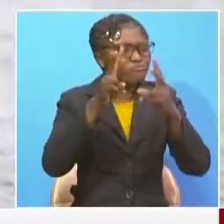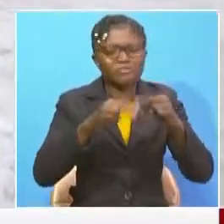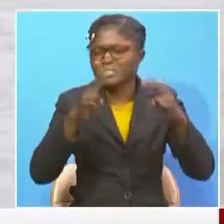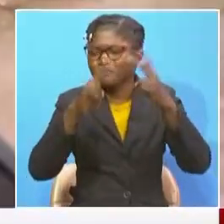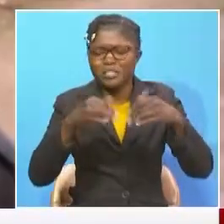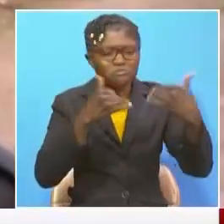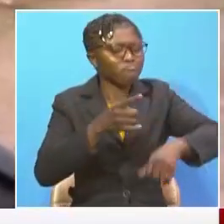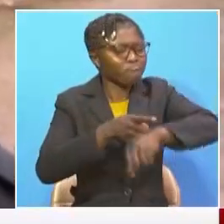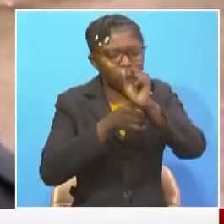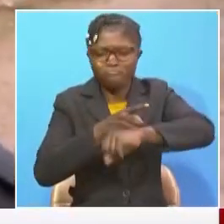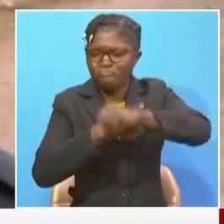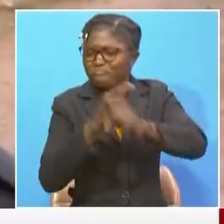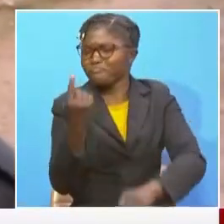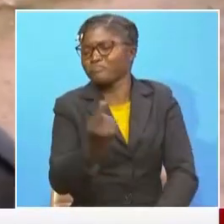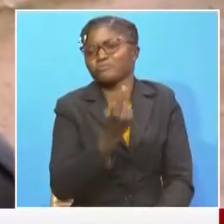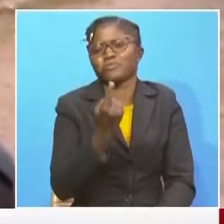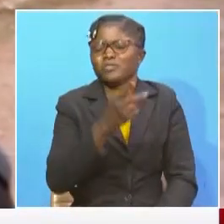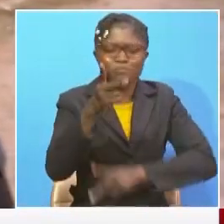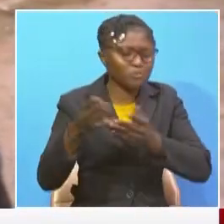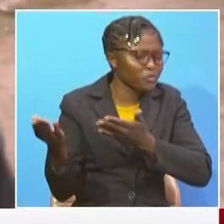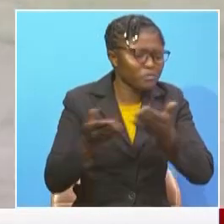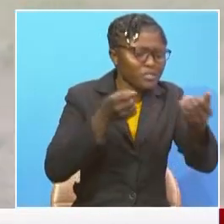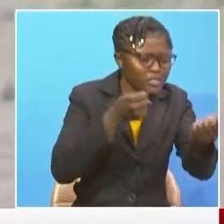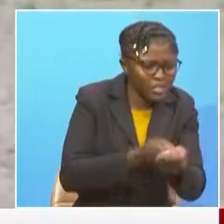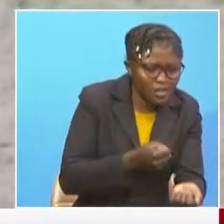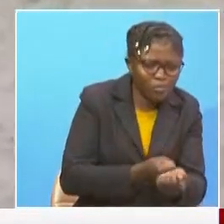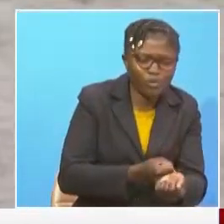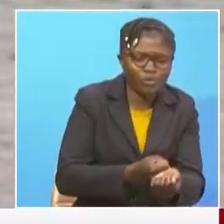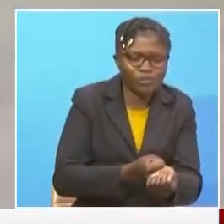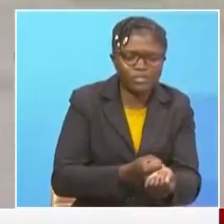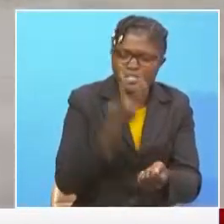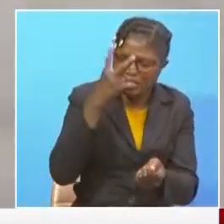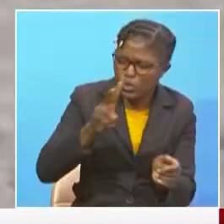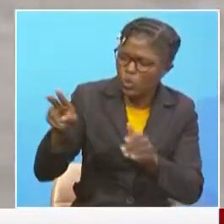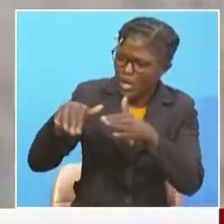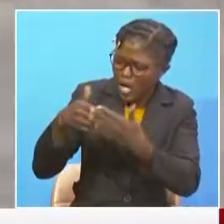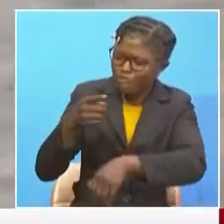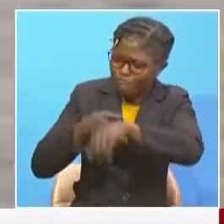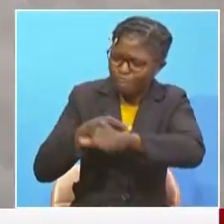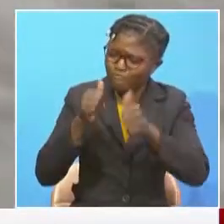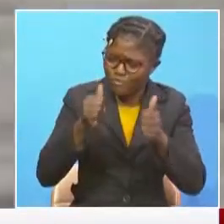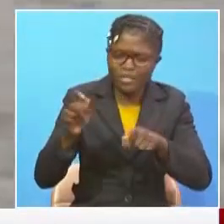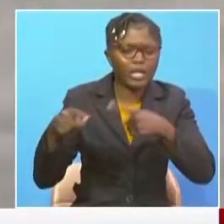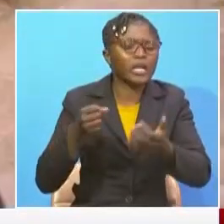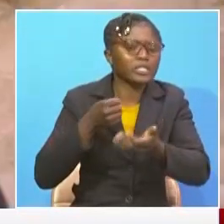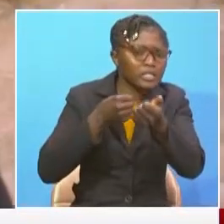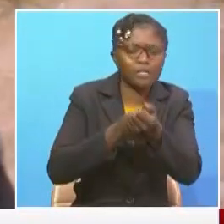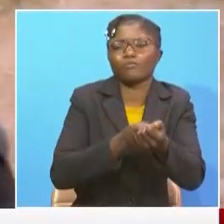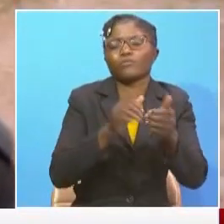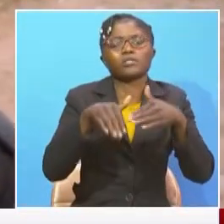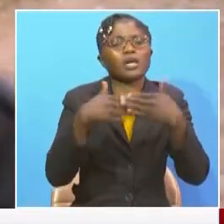But batwa fisha ko batisha ko